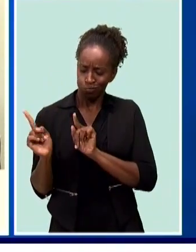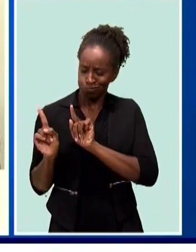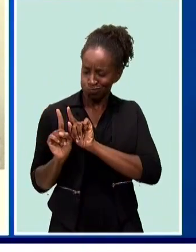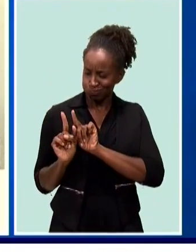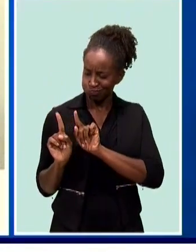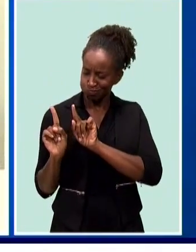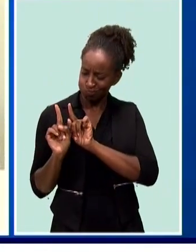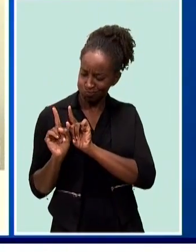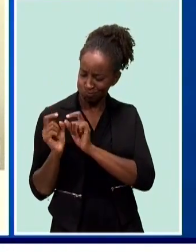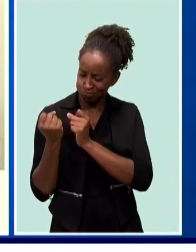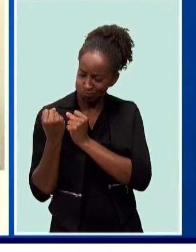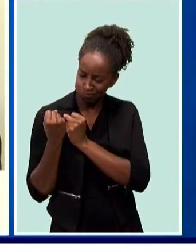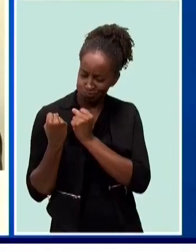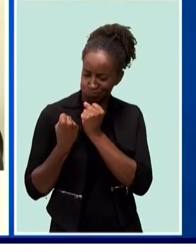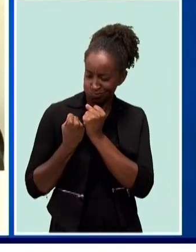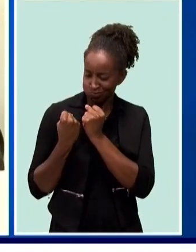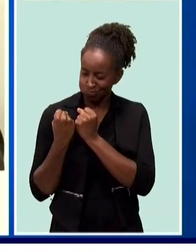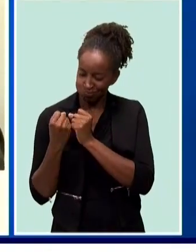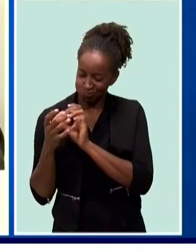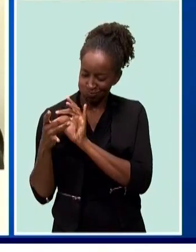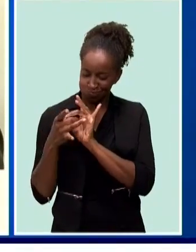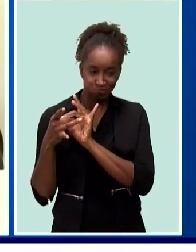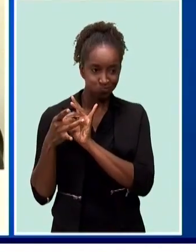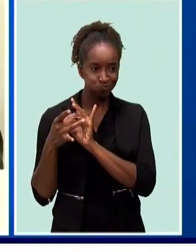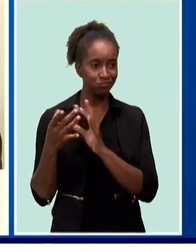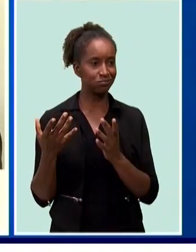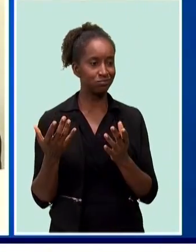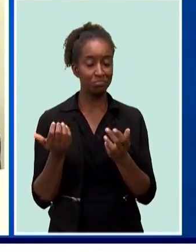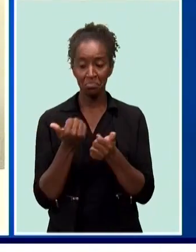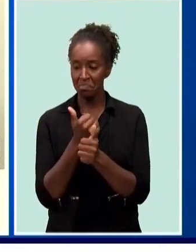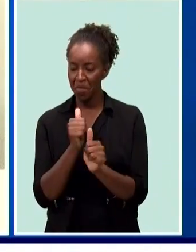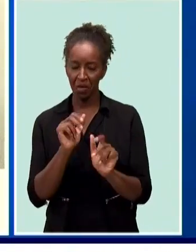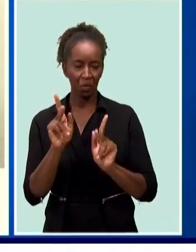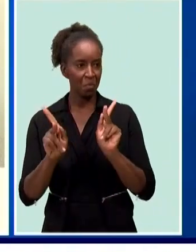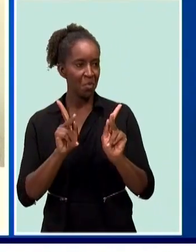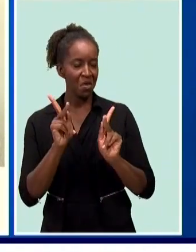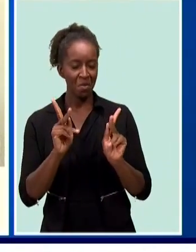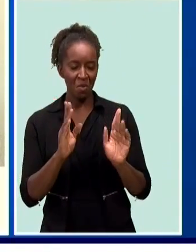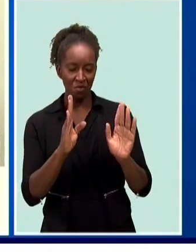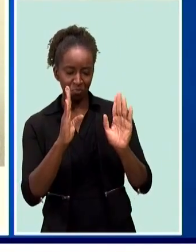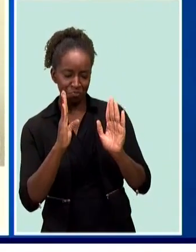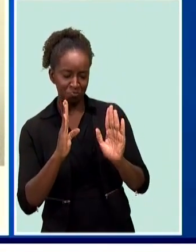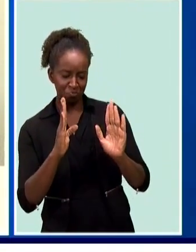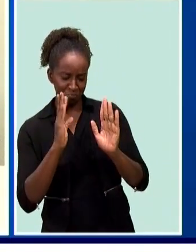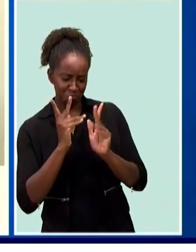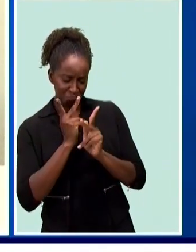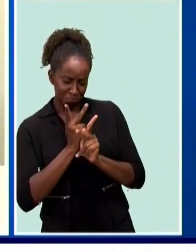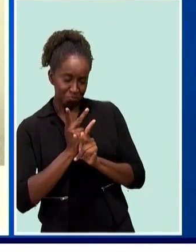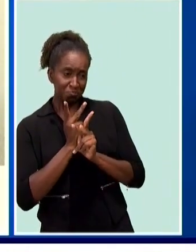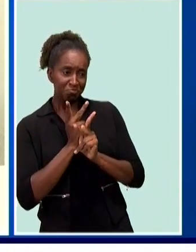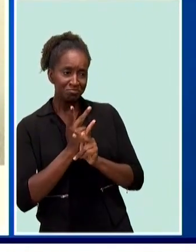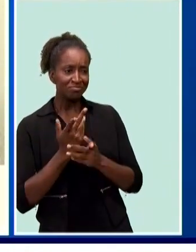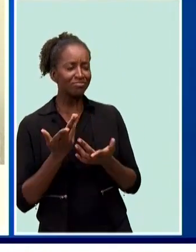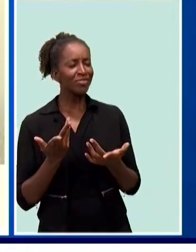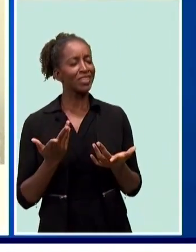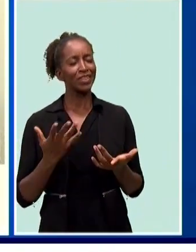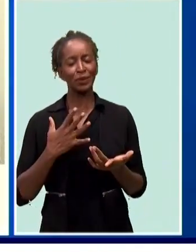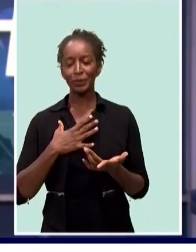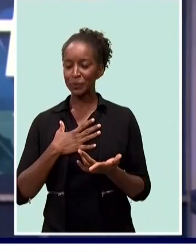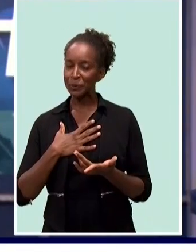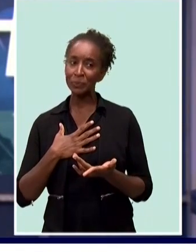find that we have caring folk, no matter where they are, they're caring Barbadians. And I want to say thank